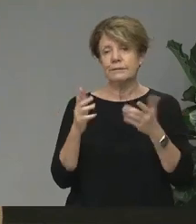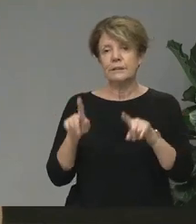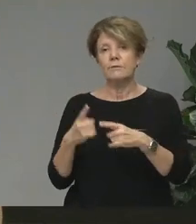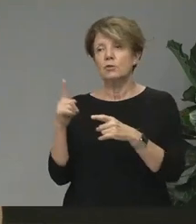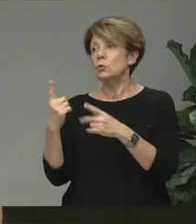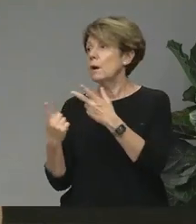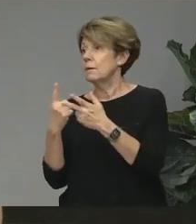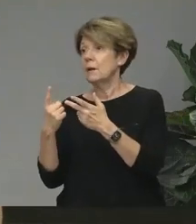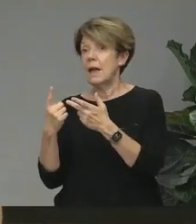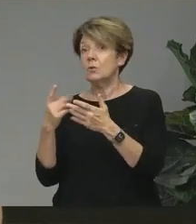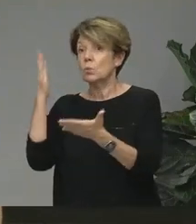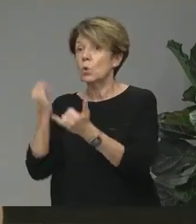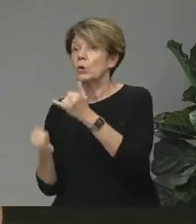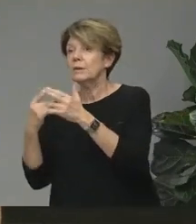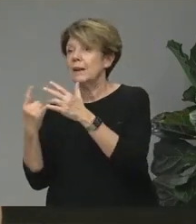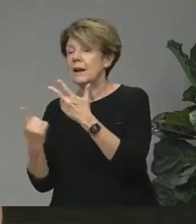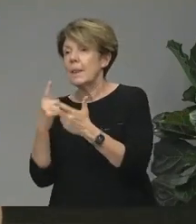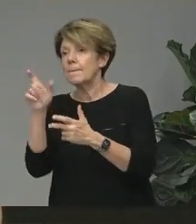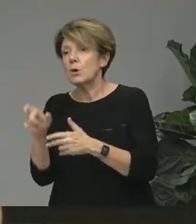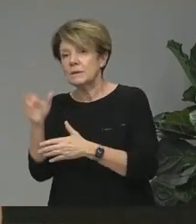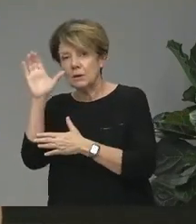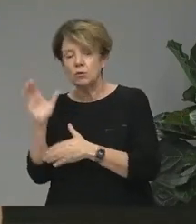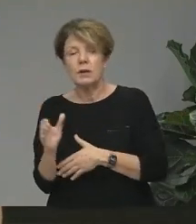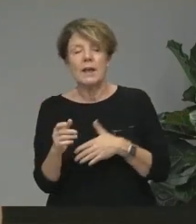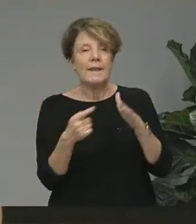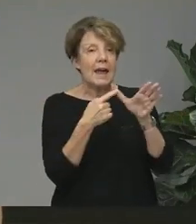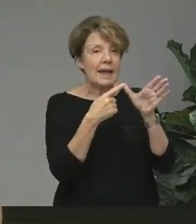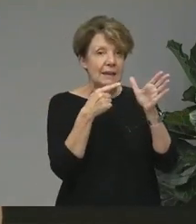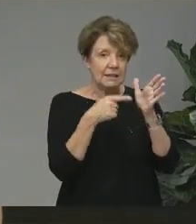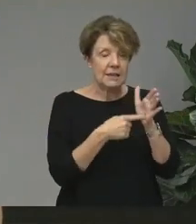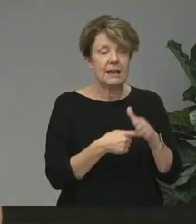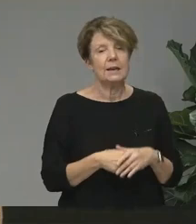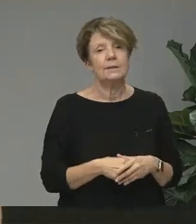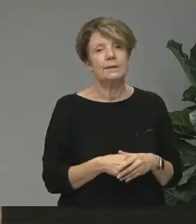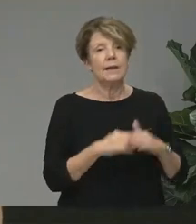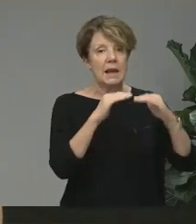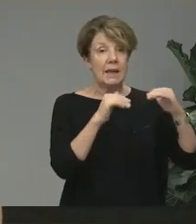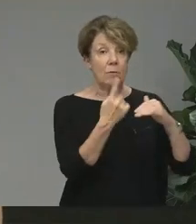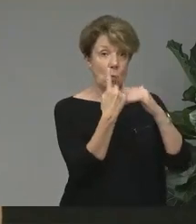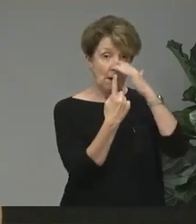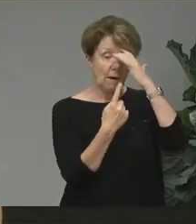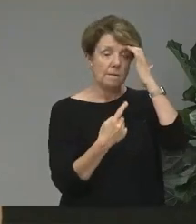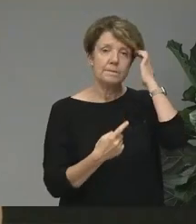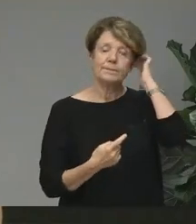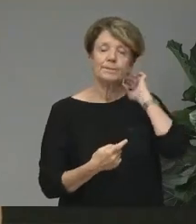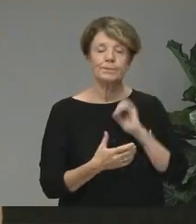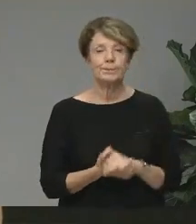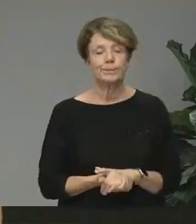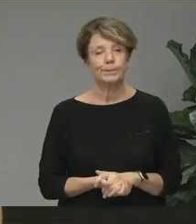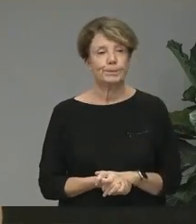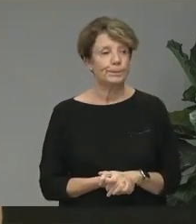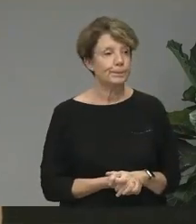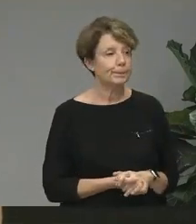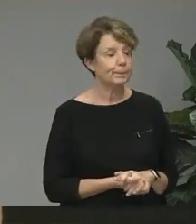But the AAT, the Social Security Appeals Tribunal Level 1, AAT Level 1, has